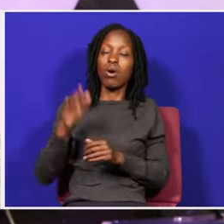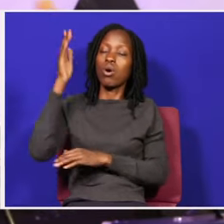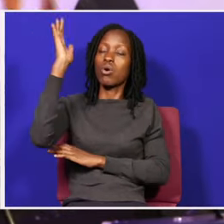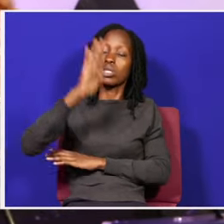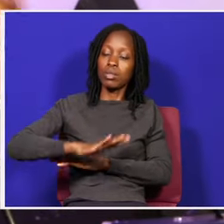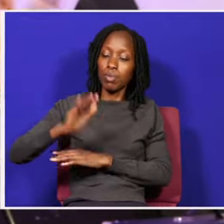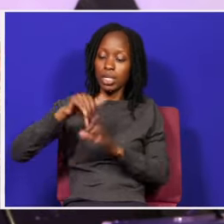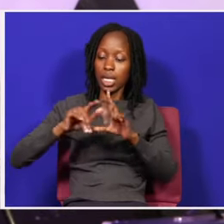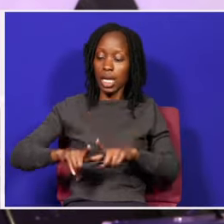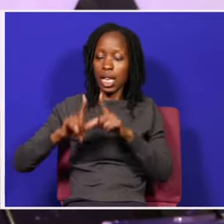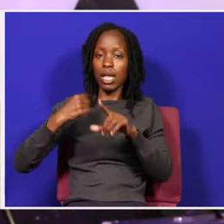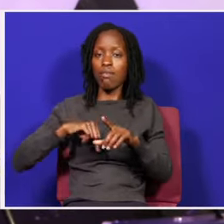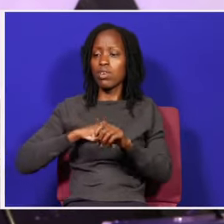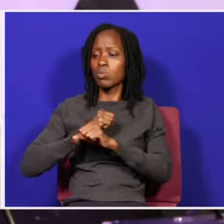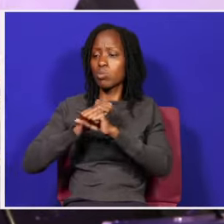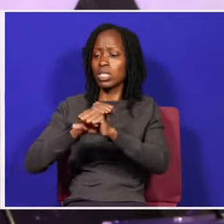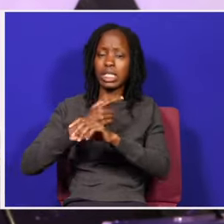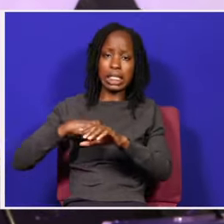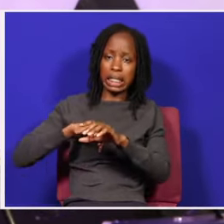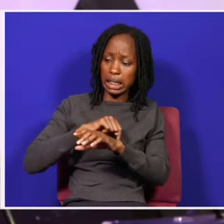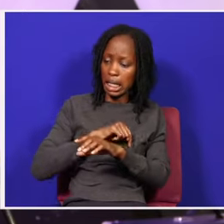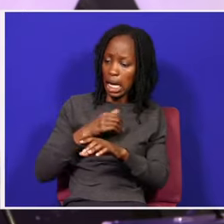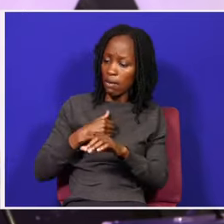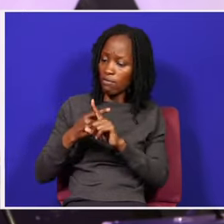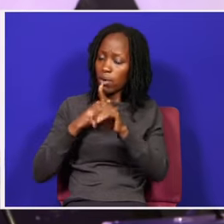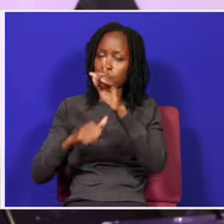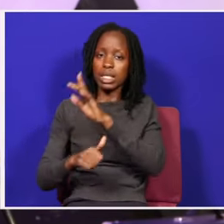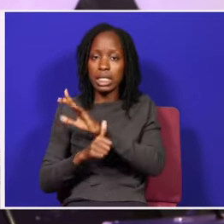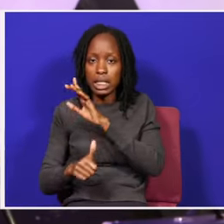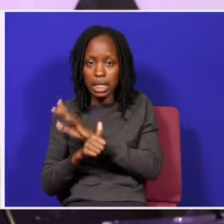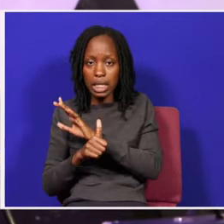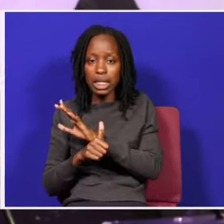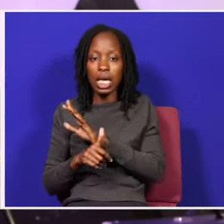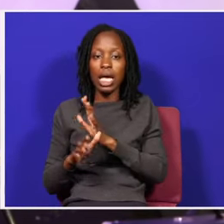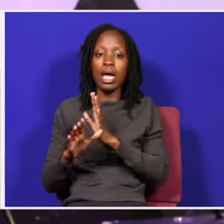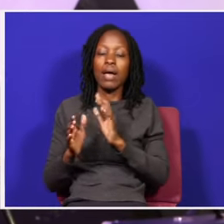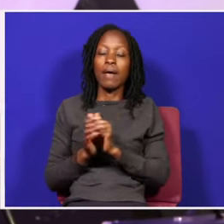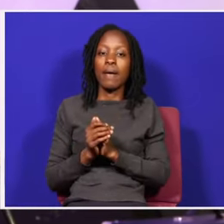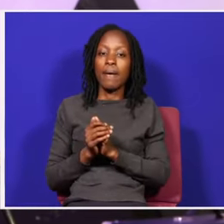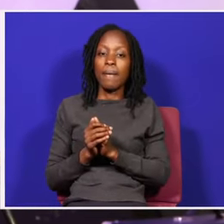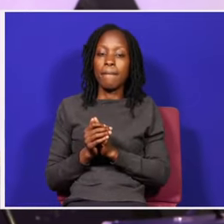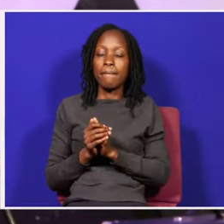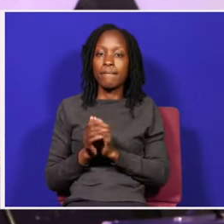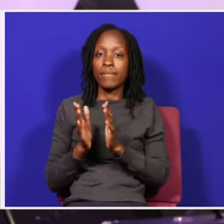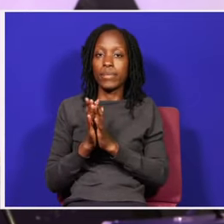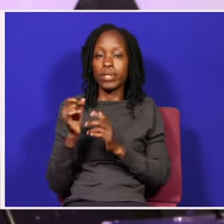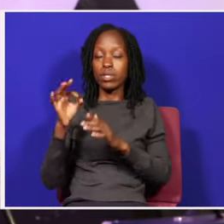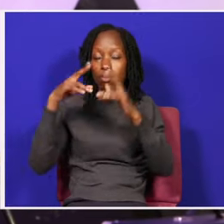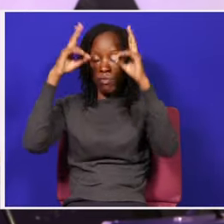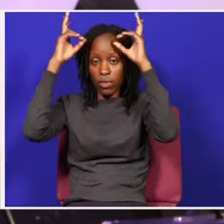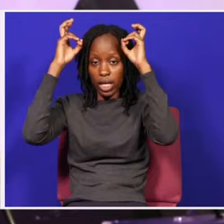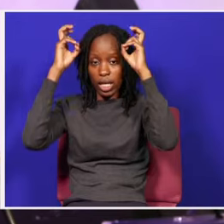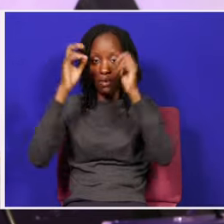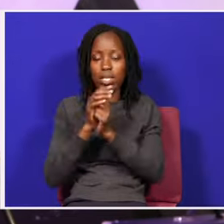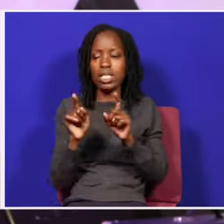presence in our lives has kept us from attacks, it's kept us from deceptions, it's kept us from the infiltration of the enemy. and all